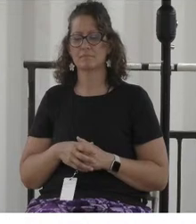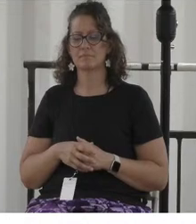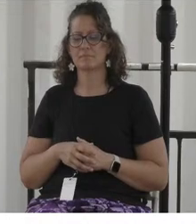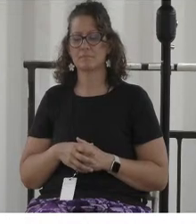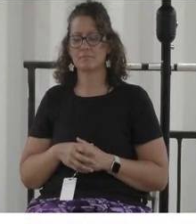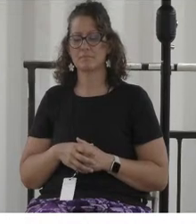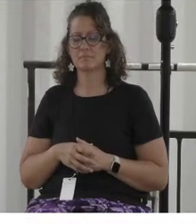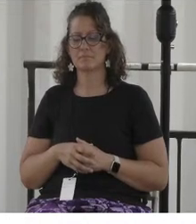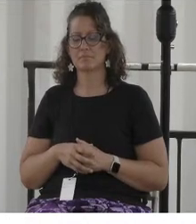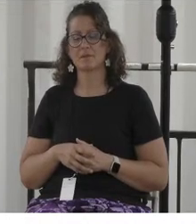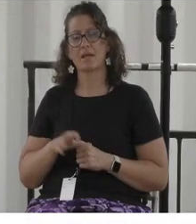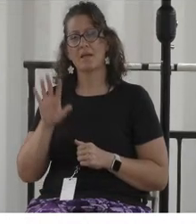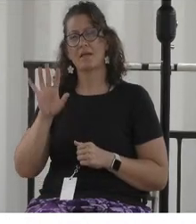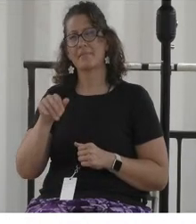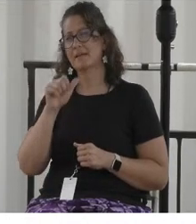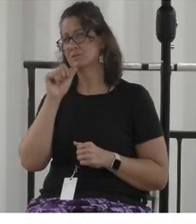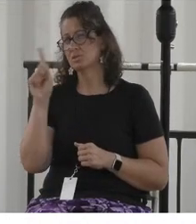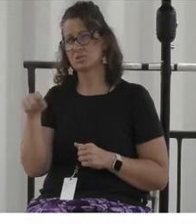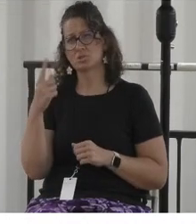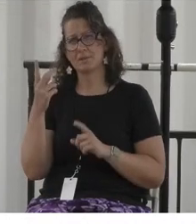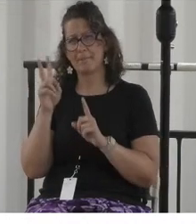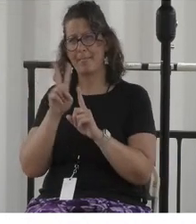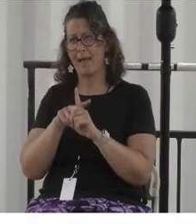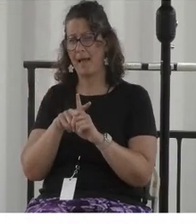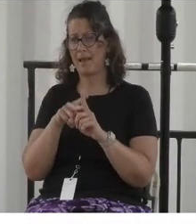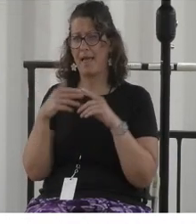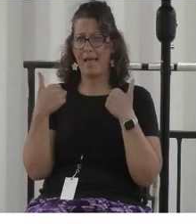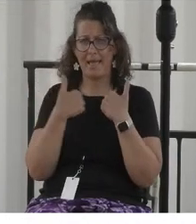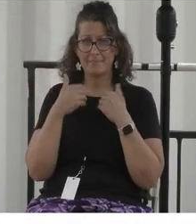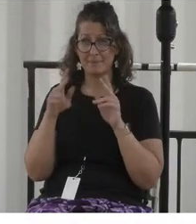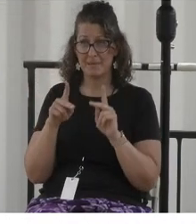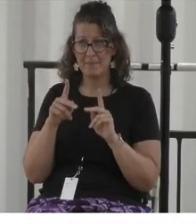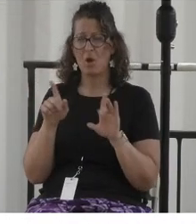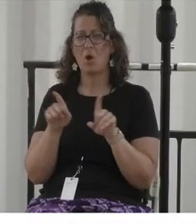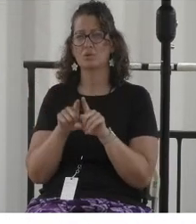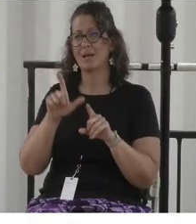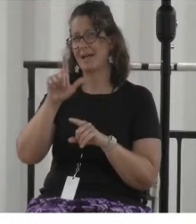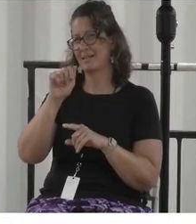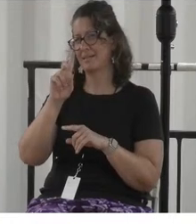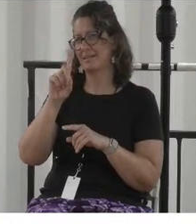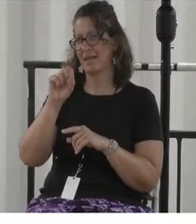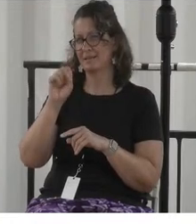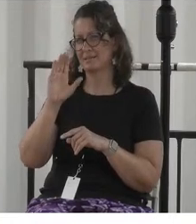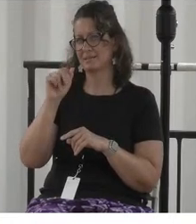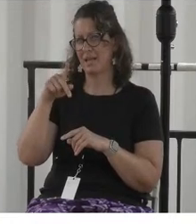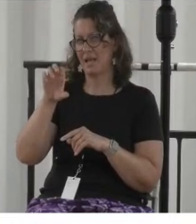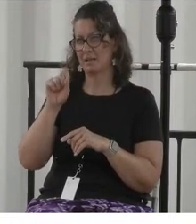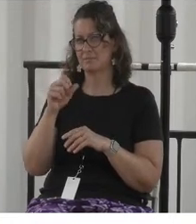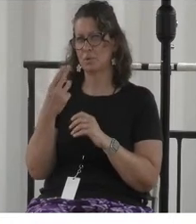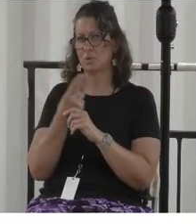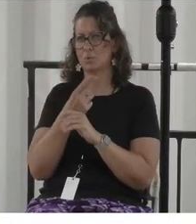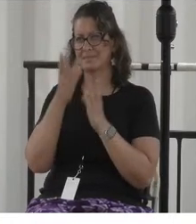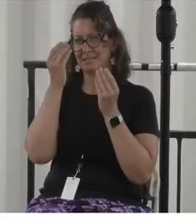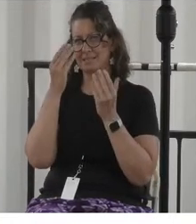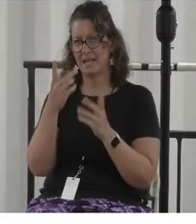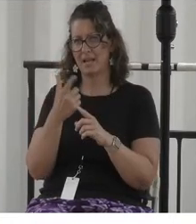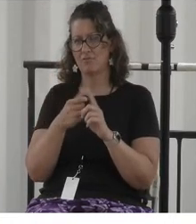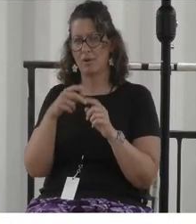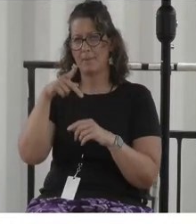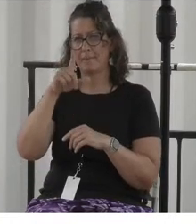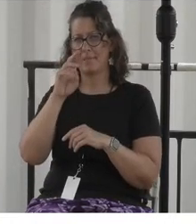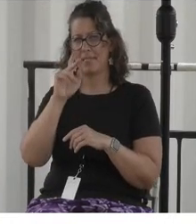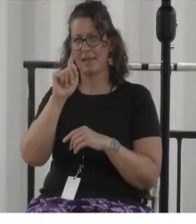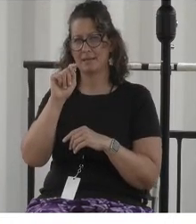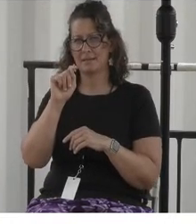This applies not just to animals and people, but also to whole landscapes using data like that comes from Planet